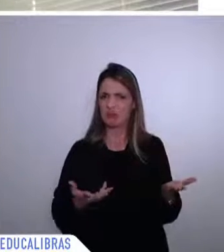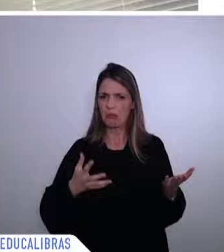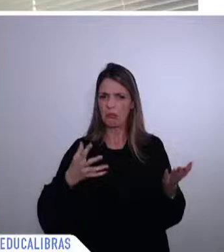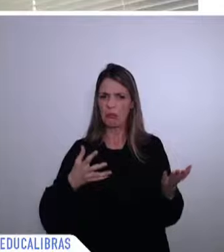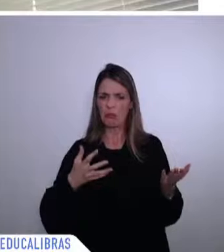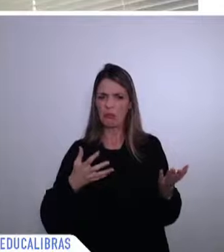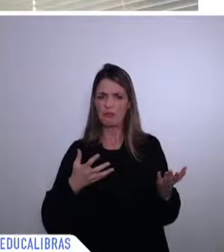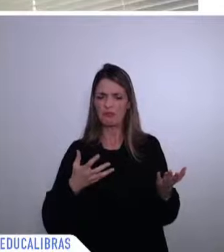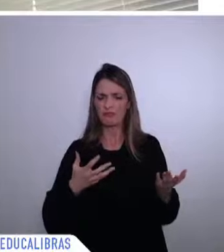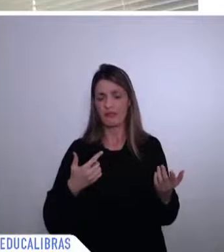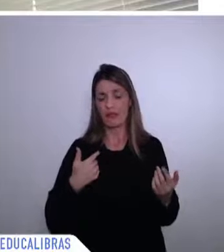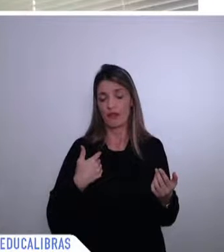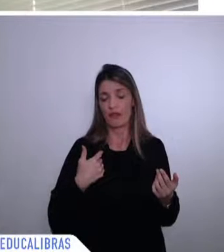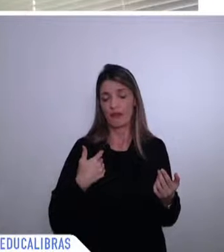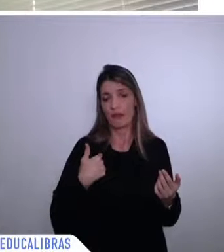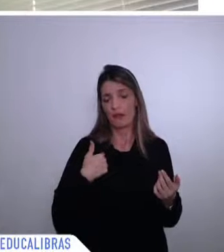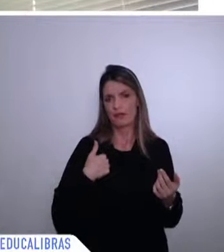unions?